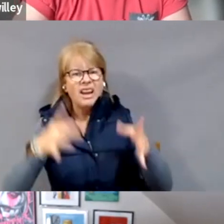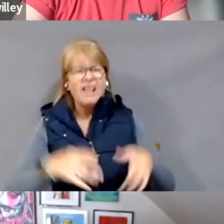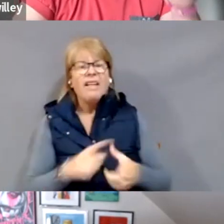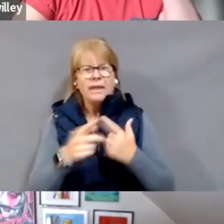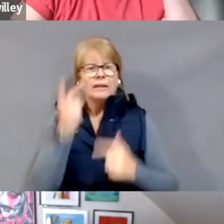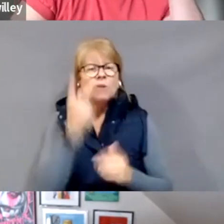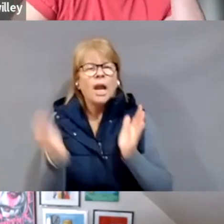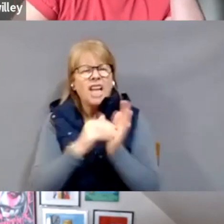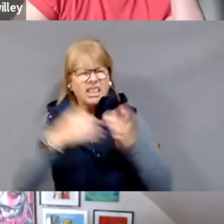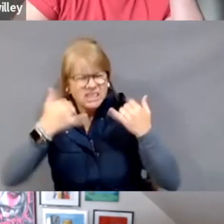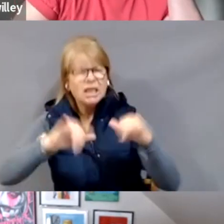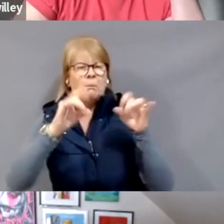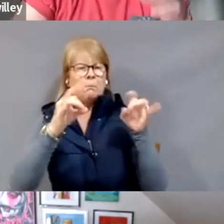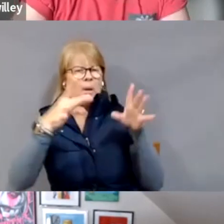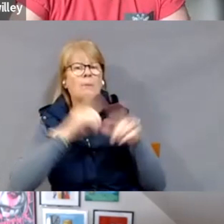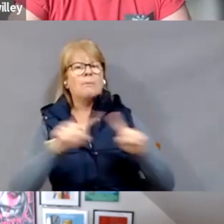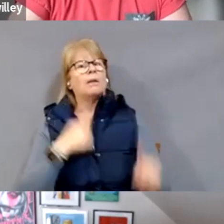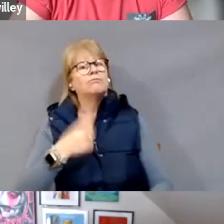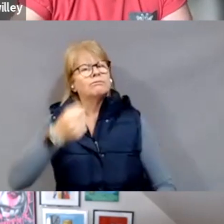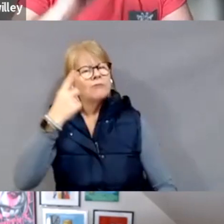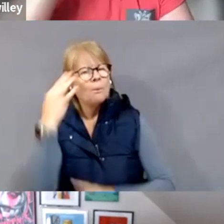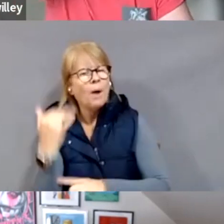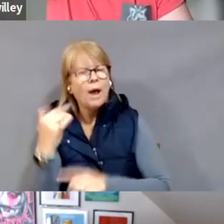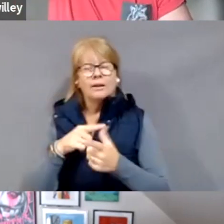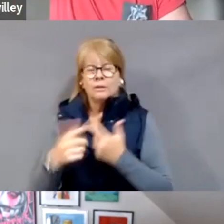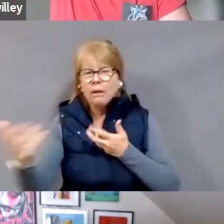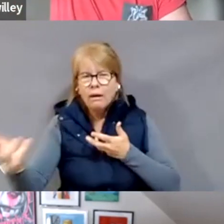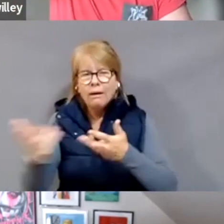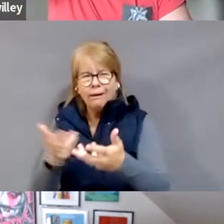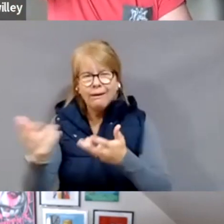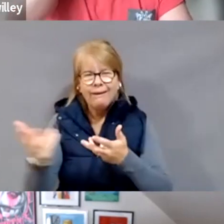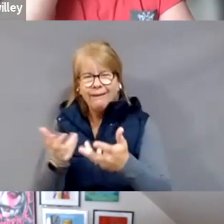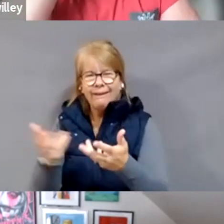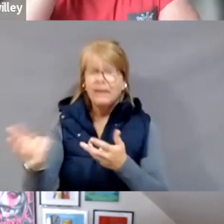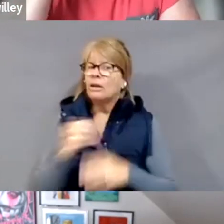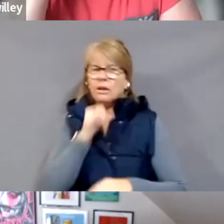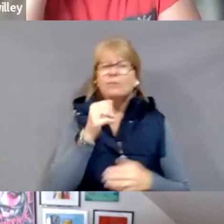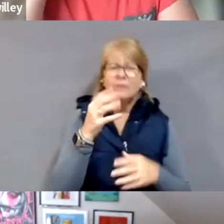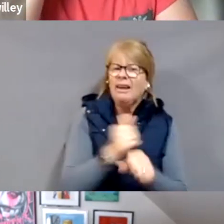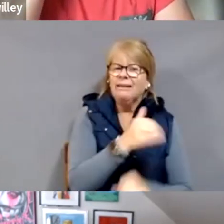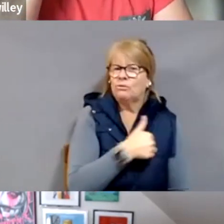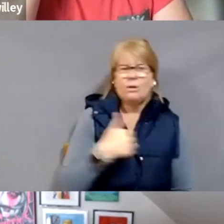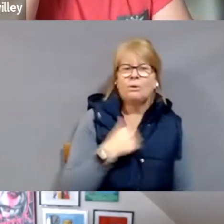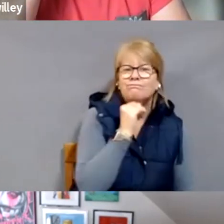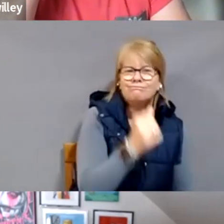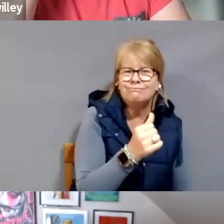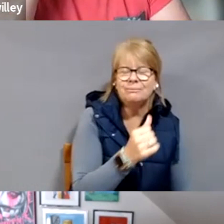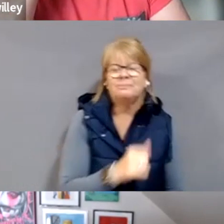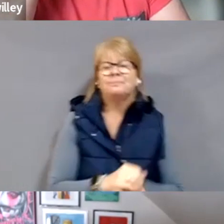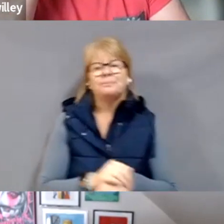again, I still hated it, but I think I understand why. Like, you're just talking to everybody, which you didn't get in Toronto. So I think that